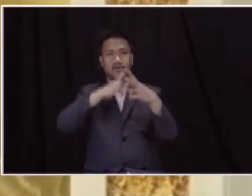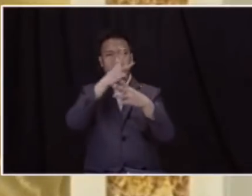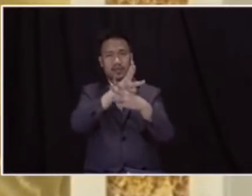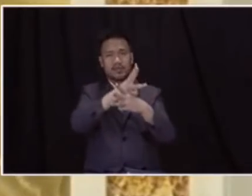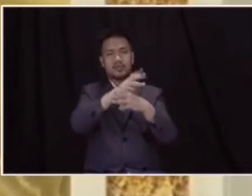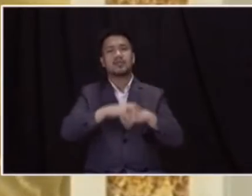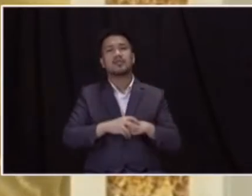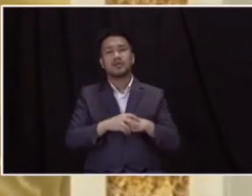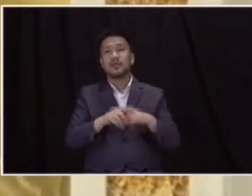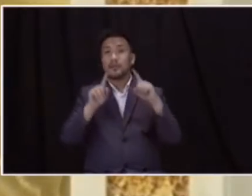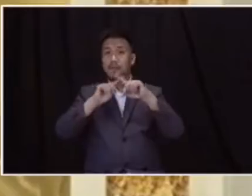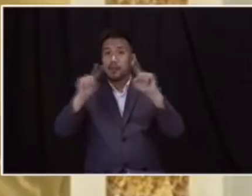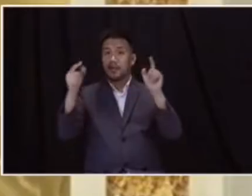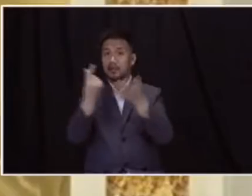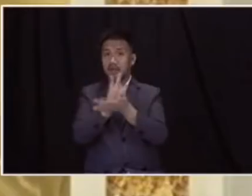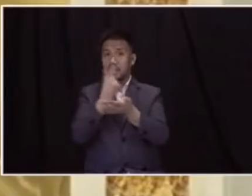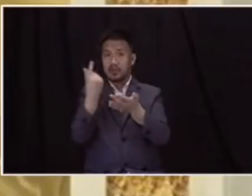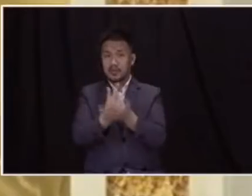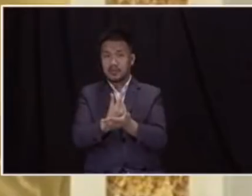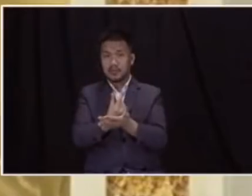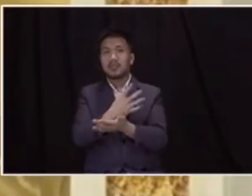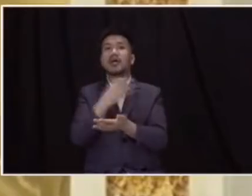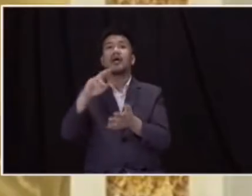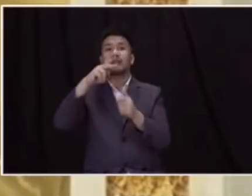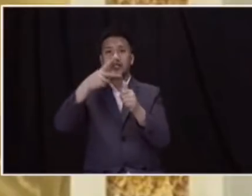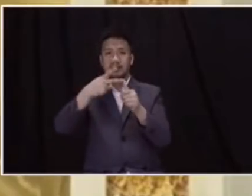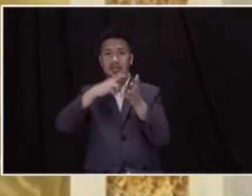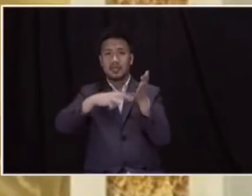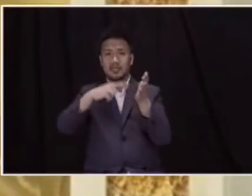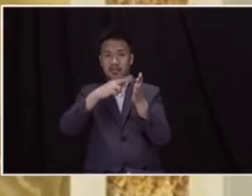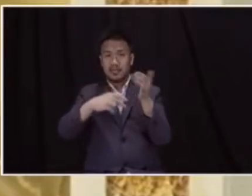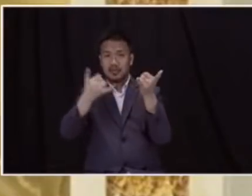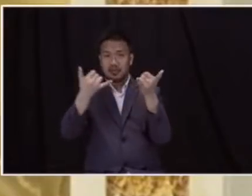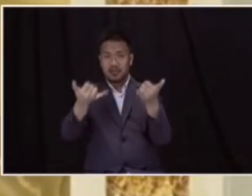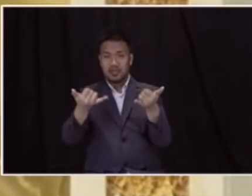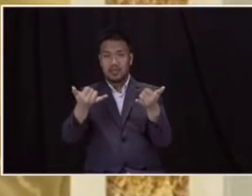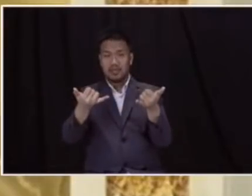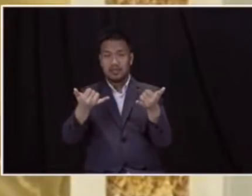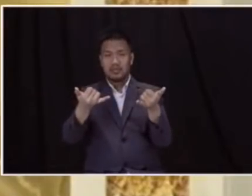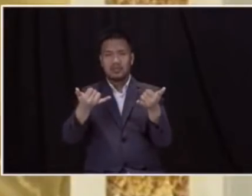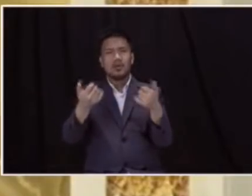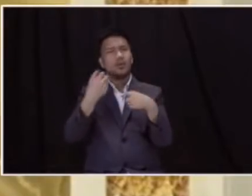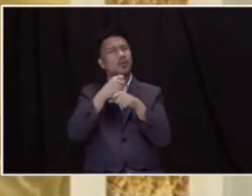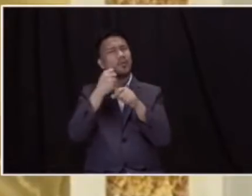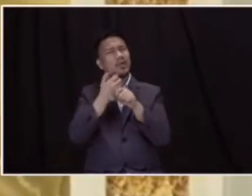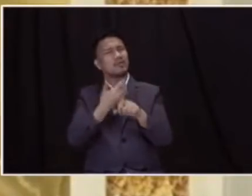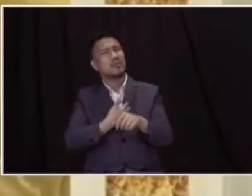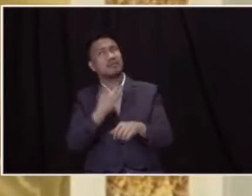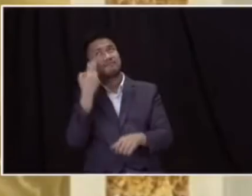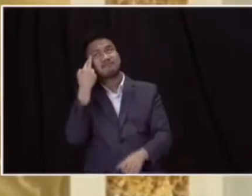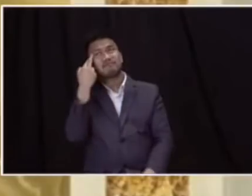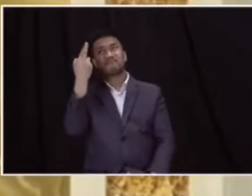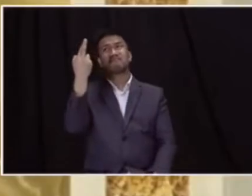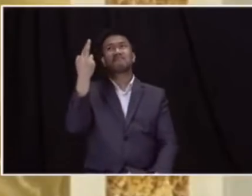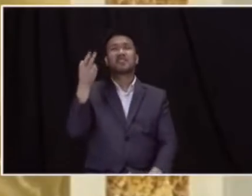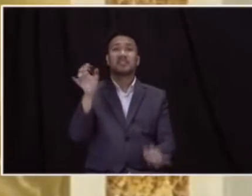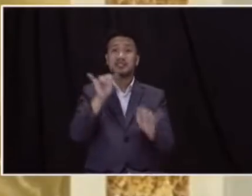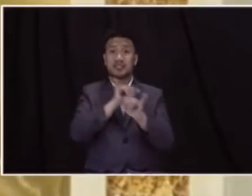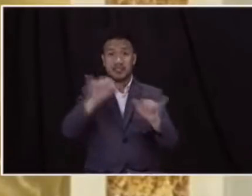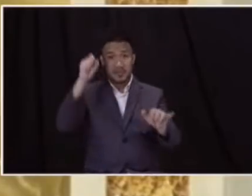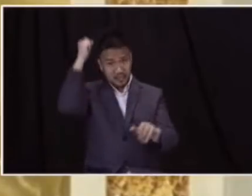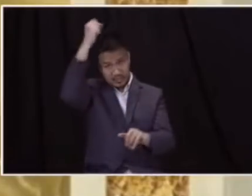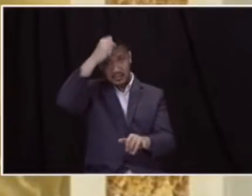But the gospel and the second reading today make me realize that like John the